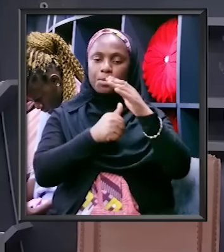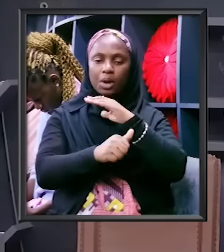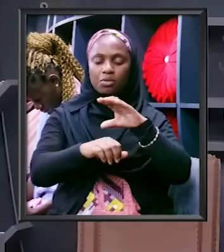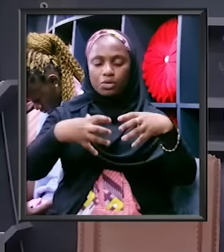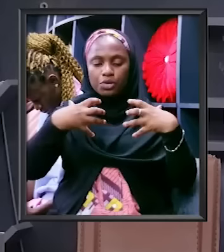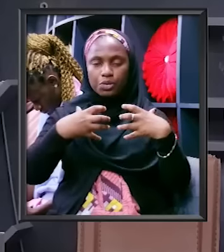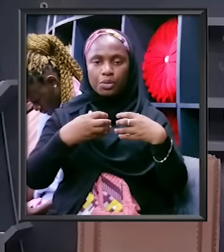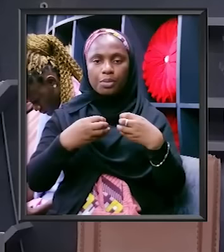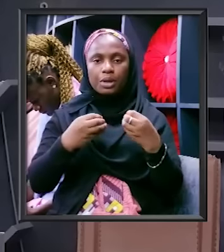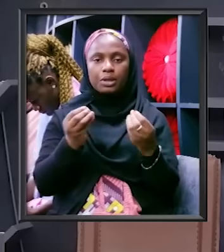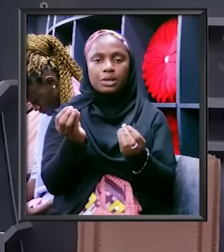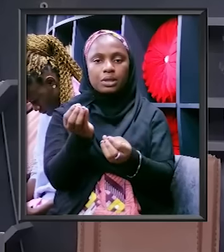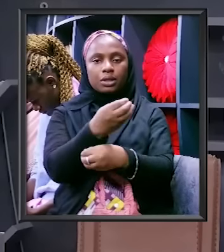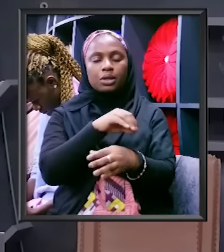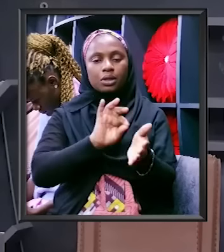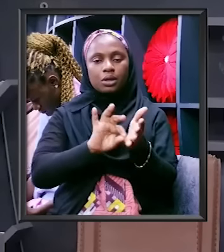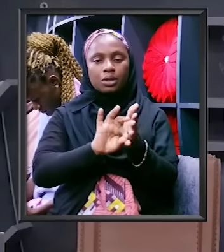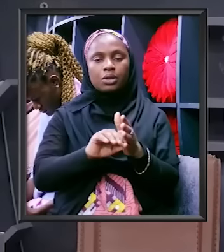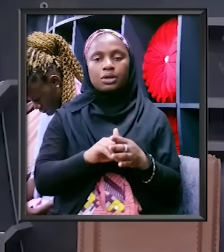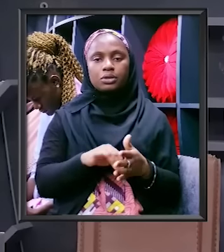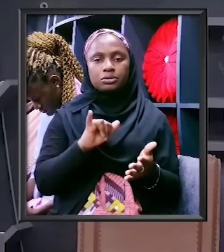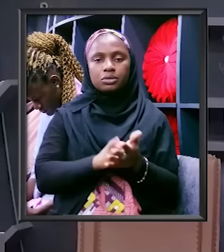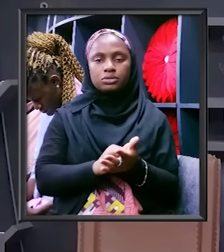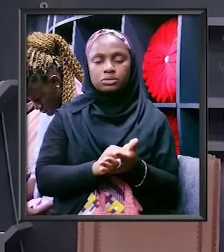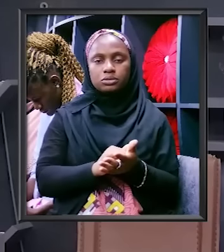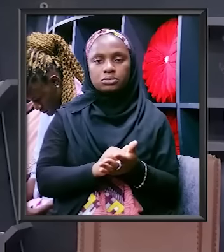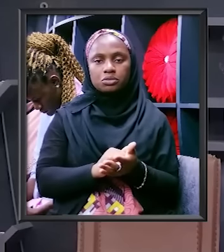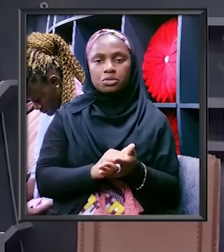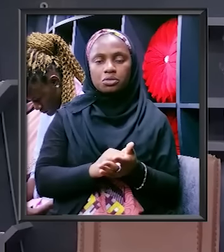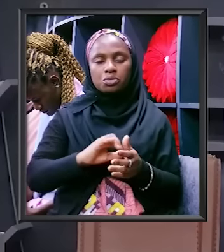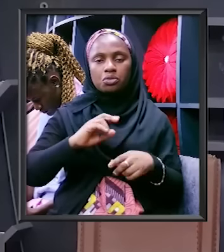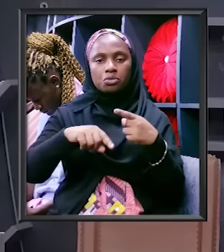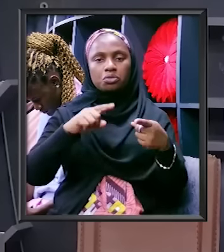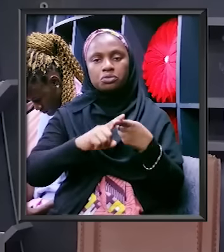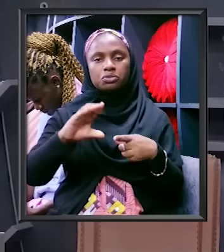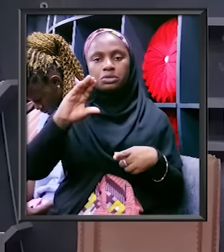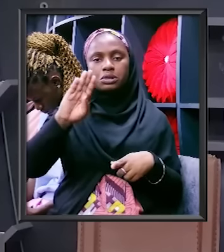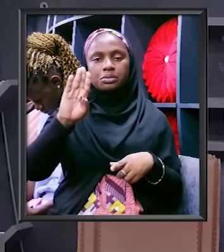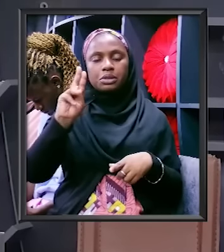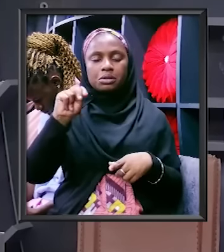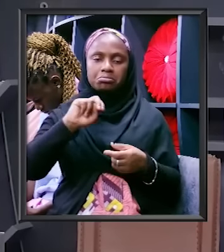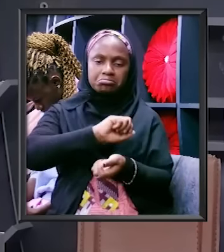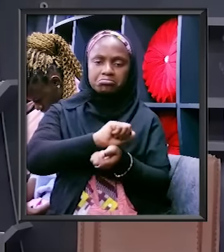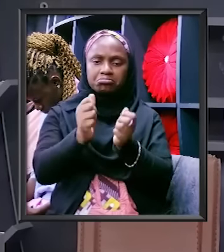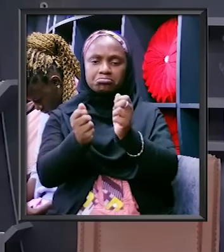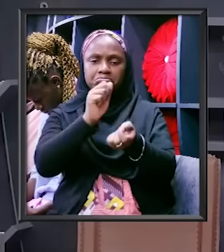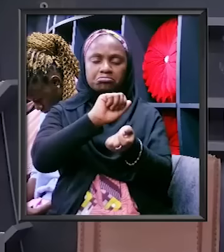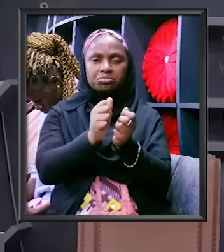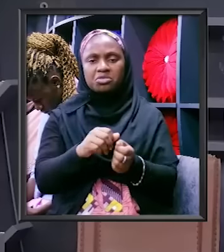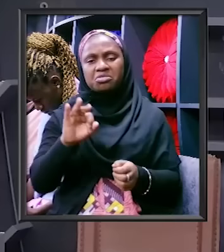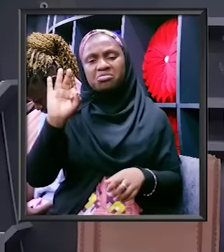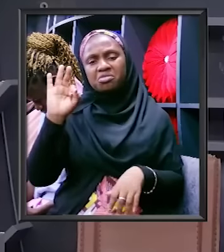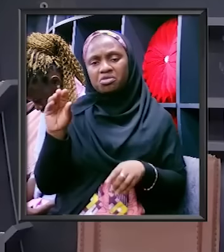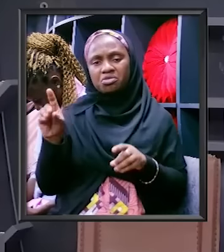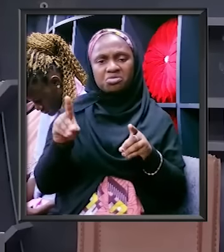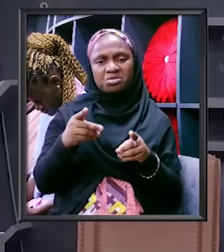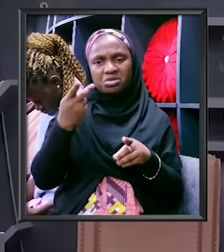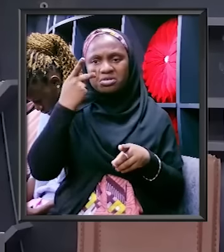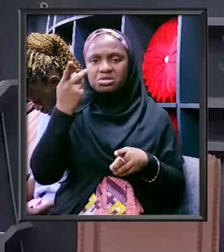set up. Where the man go CBN, CBN tonton and tell and say they no fit, they detect